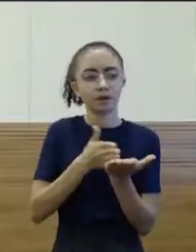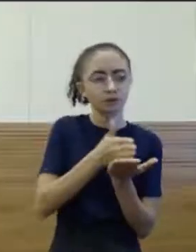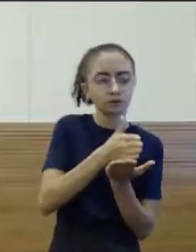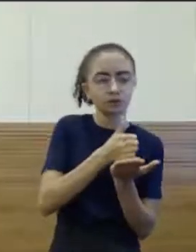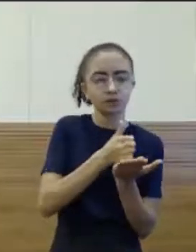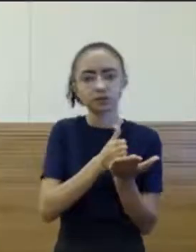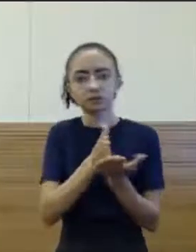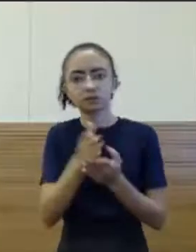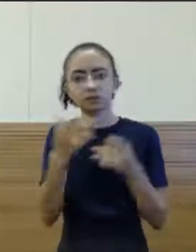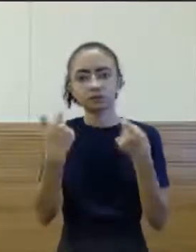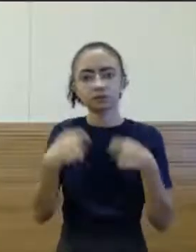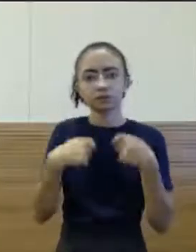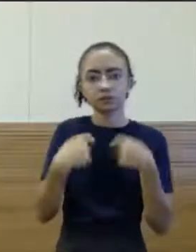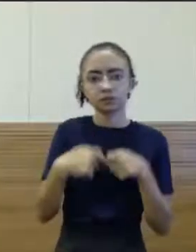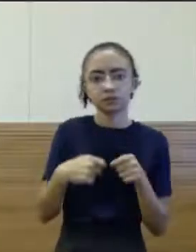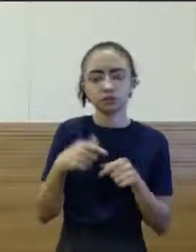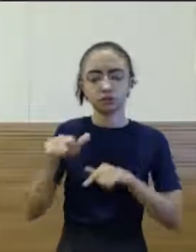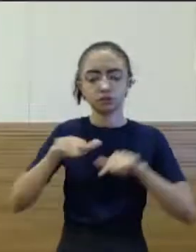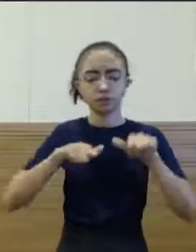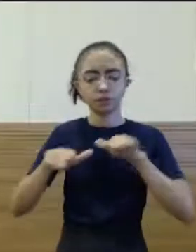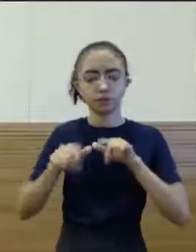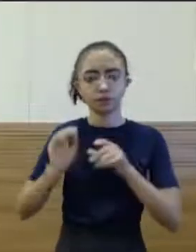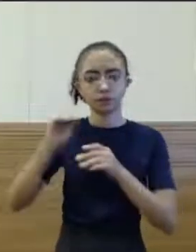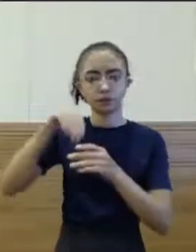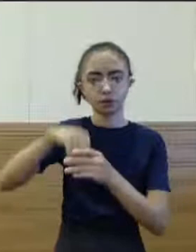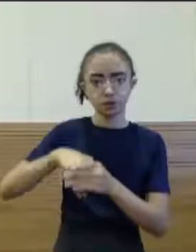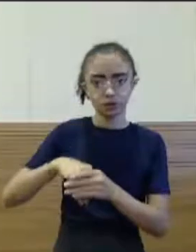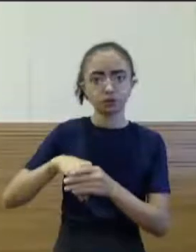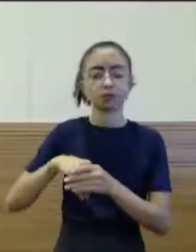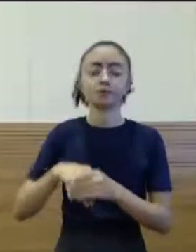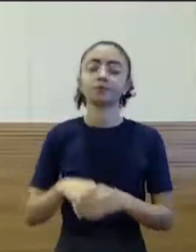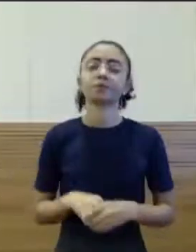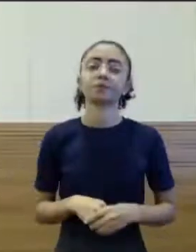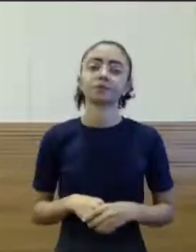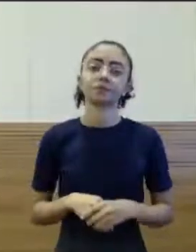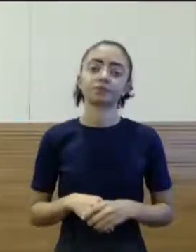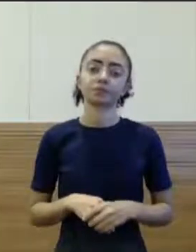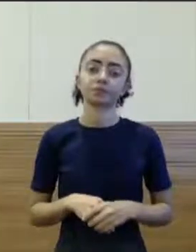and how the council will work, and